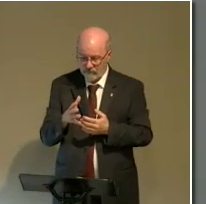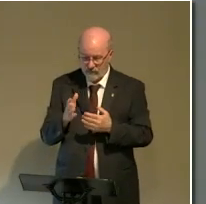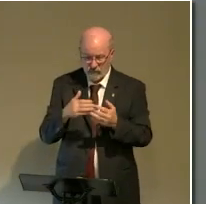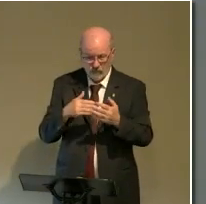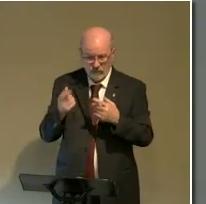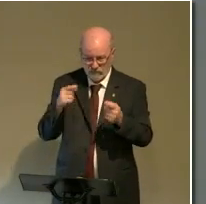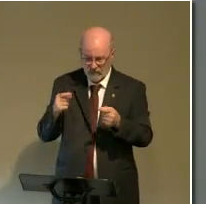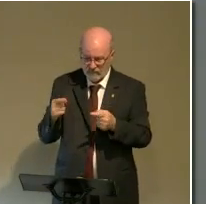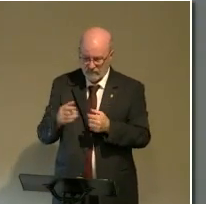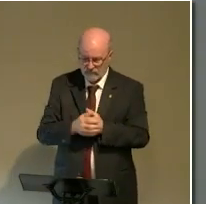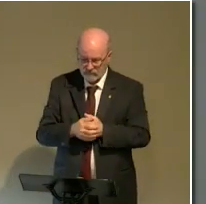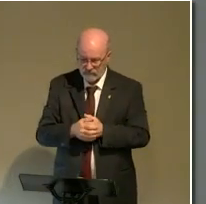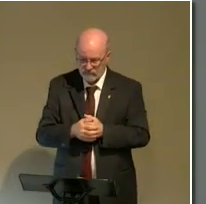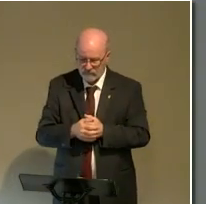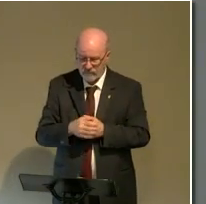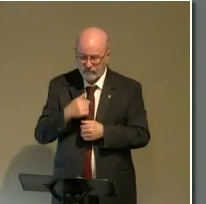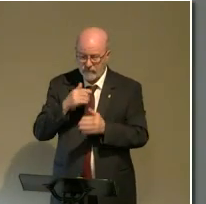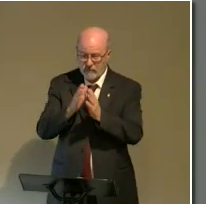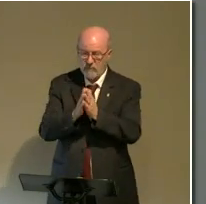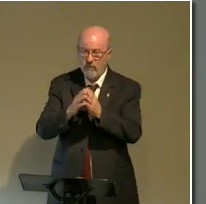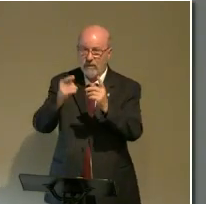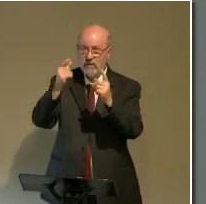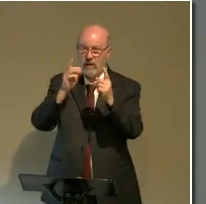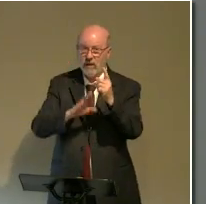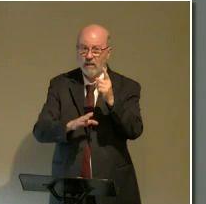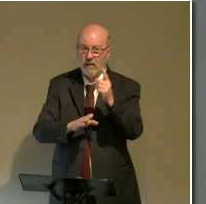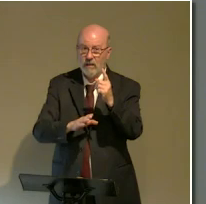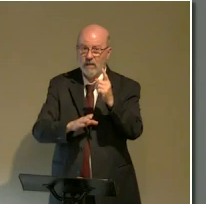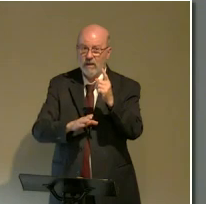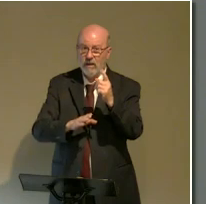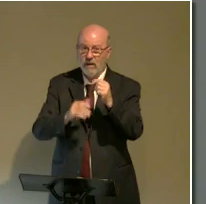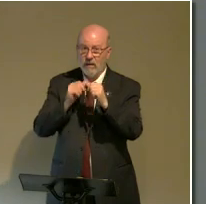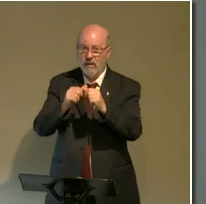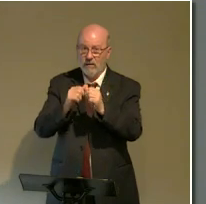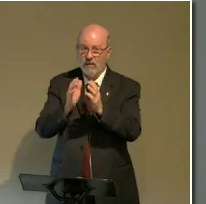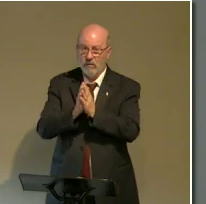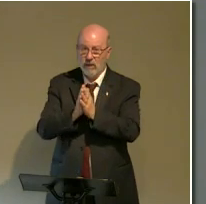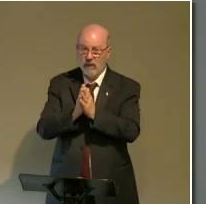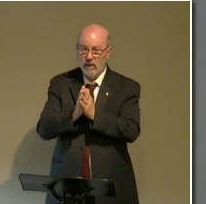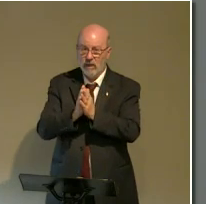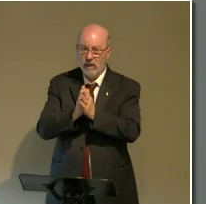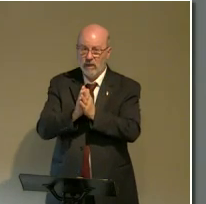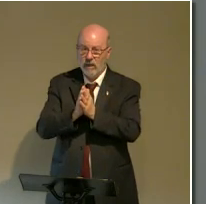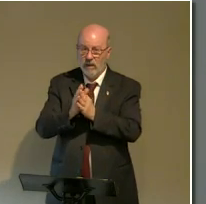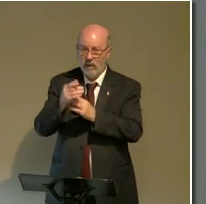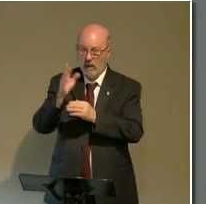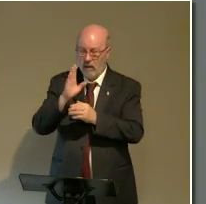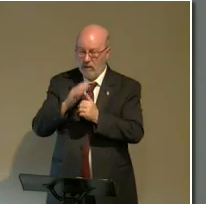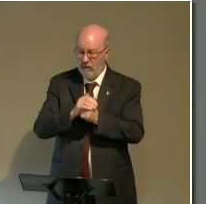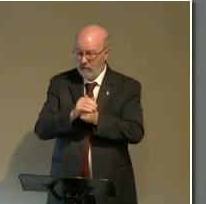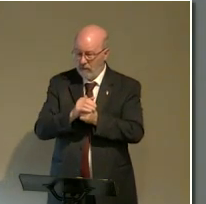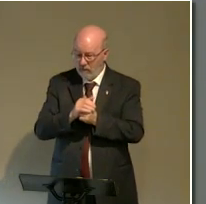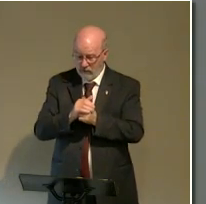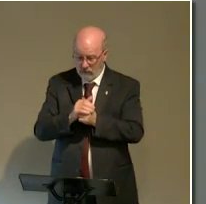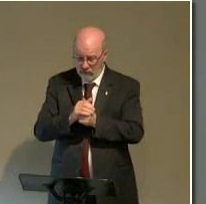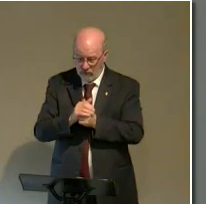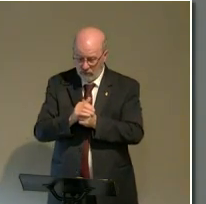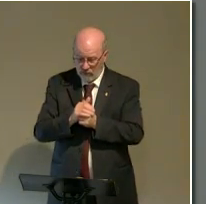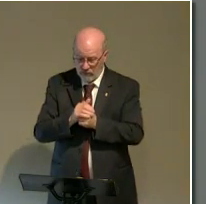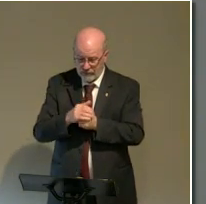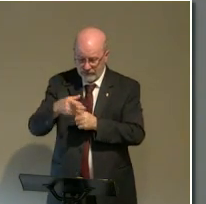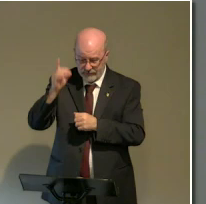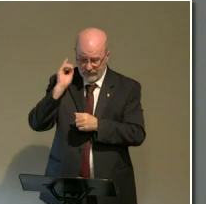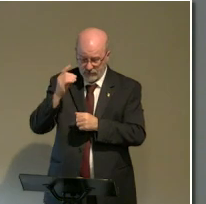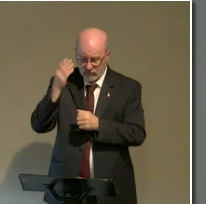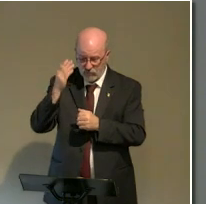Whatever happens, happens. I'm going to pray to my God. I'm going to continue to pray to my God, okay? So